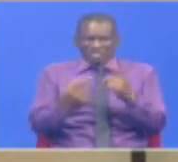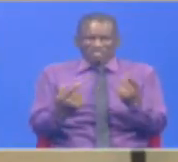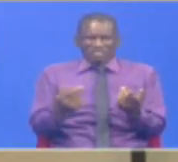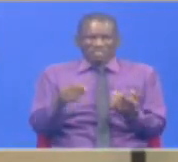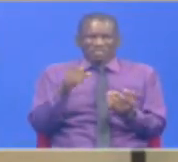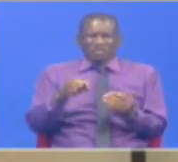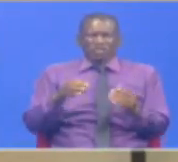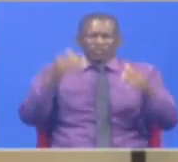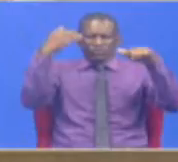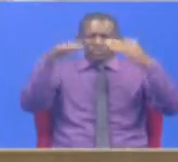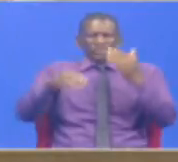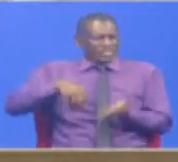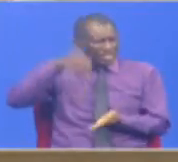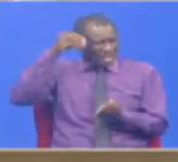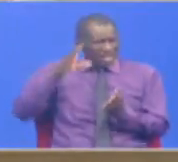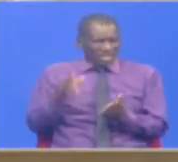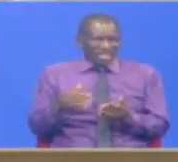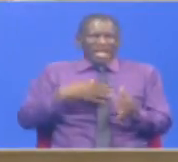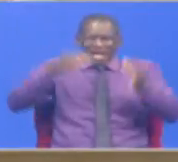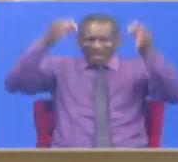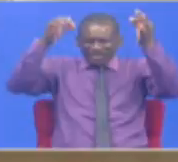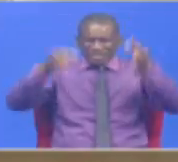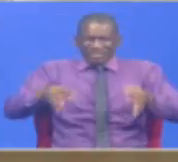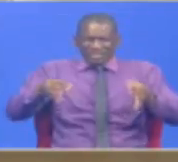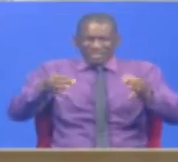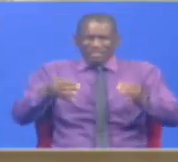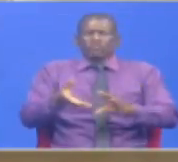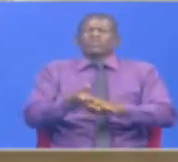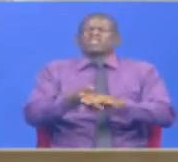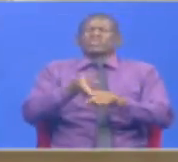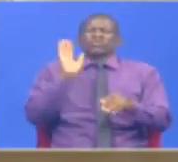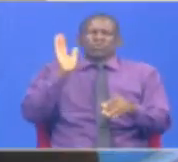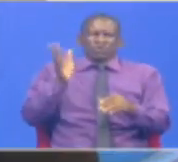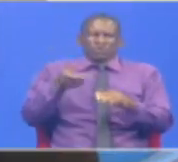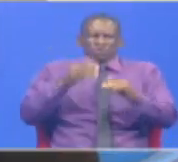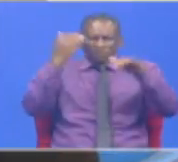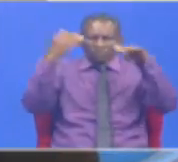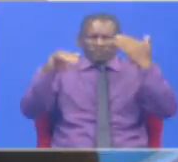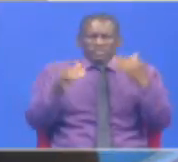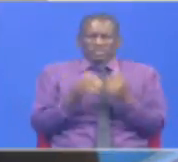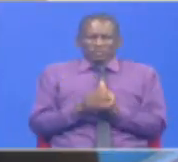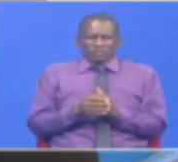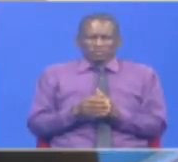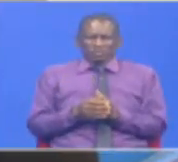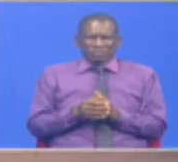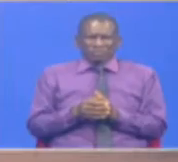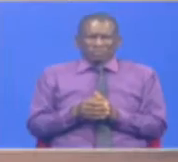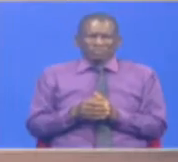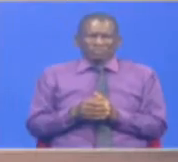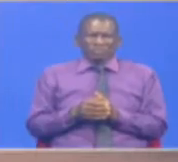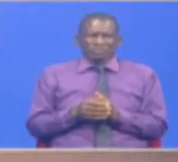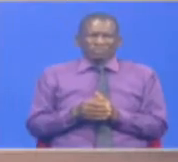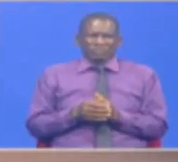campus studying. I decided to drop out from the campus.